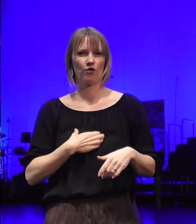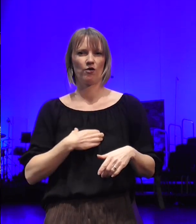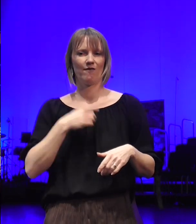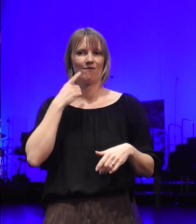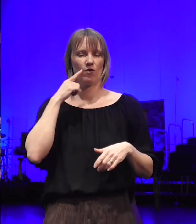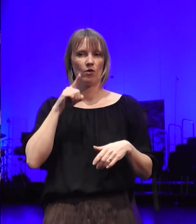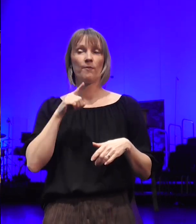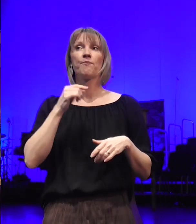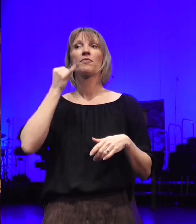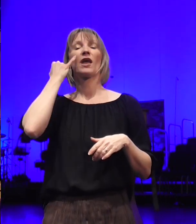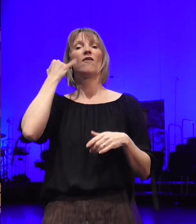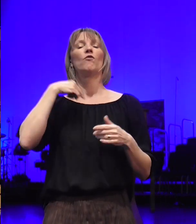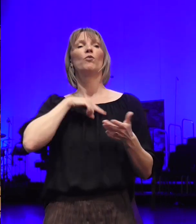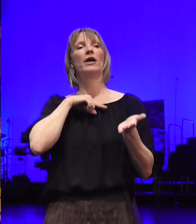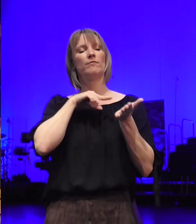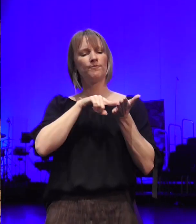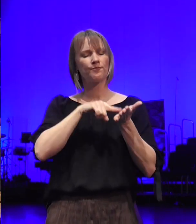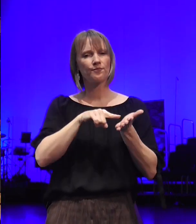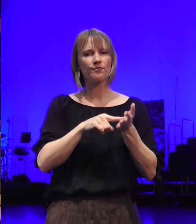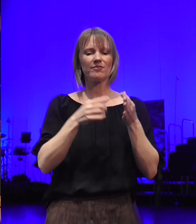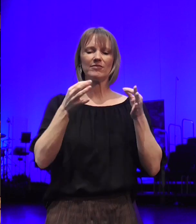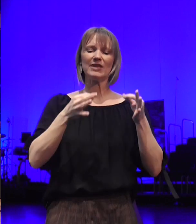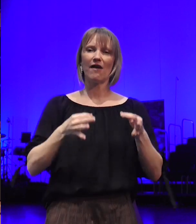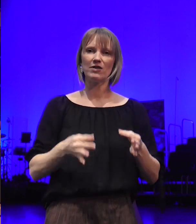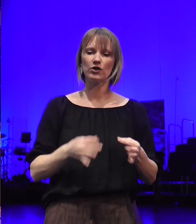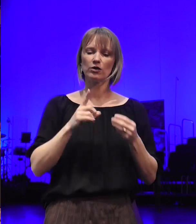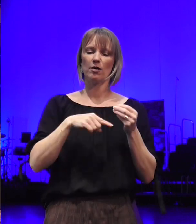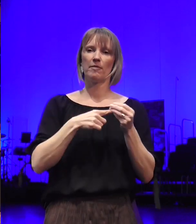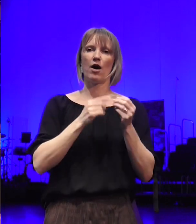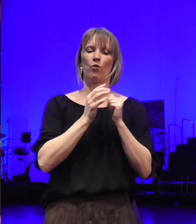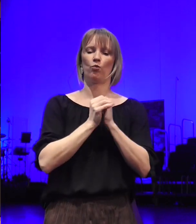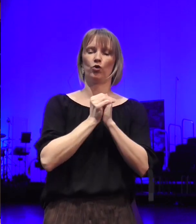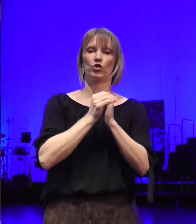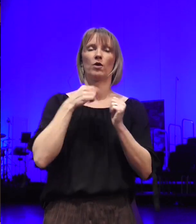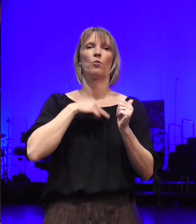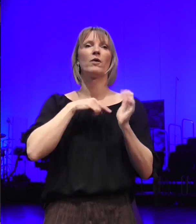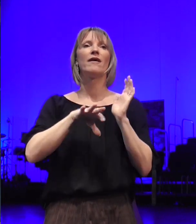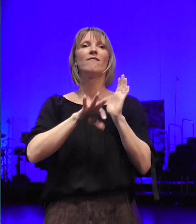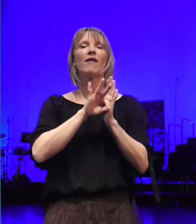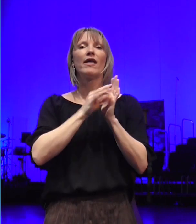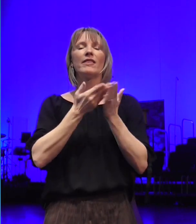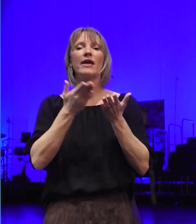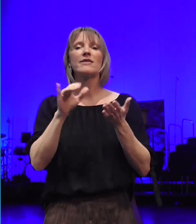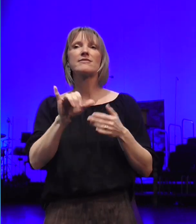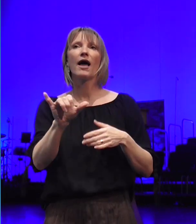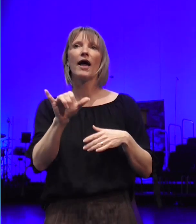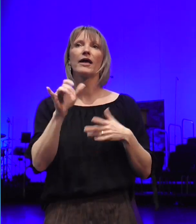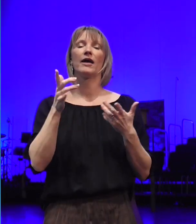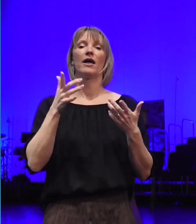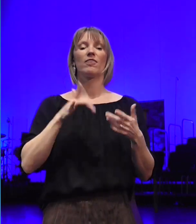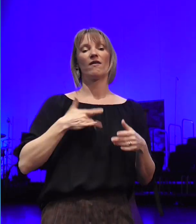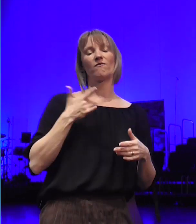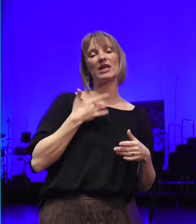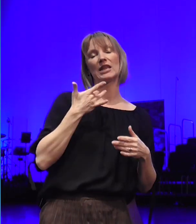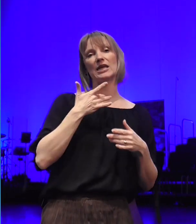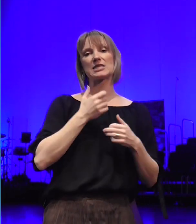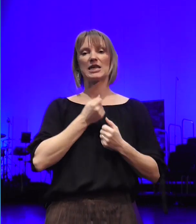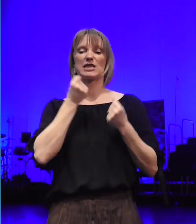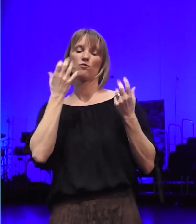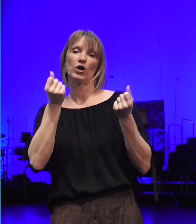up some of the definitions that have to do with worship, we come up with things like the feeling or expression of